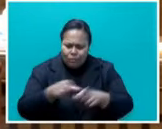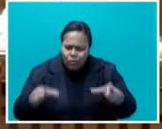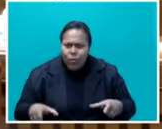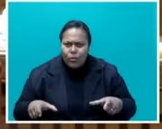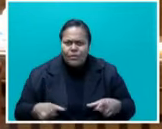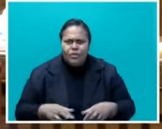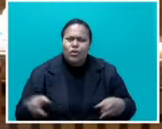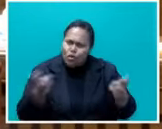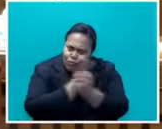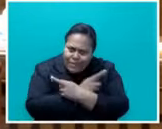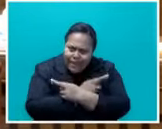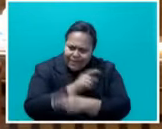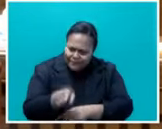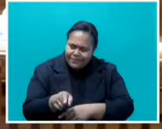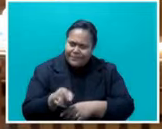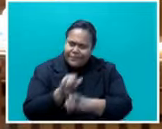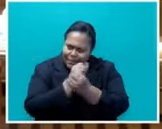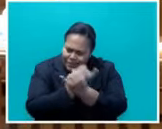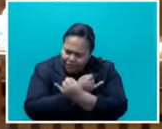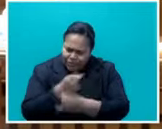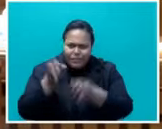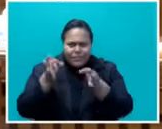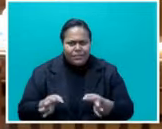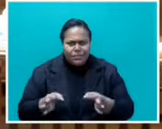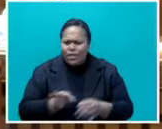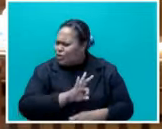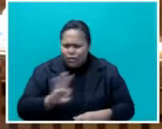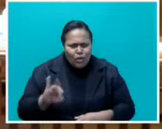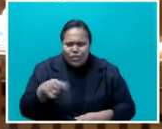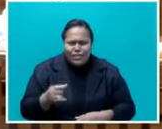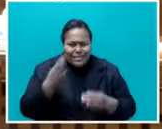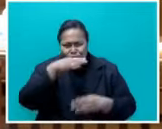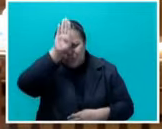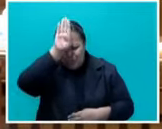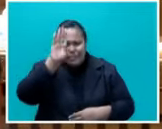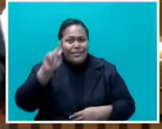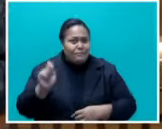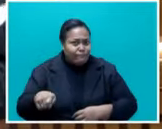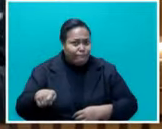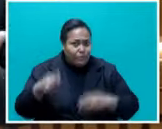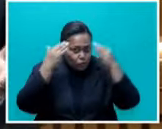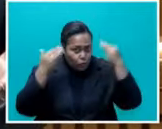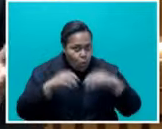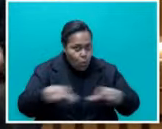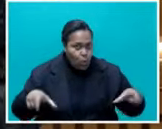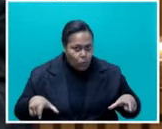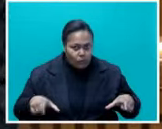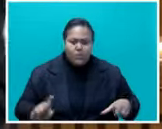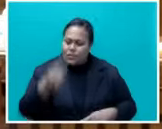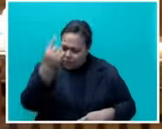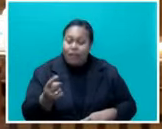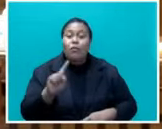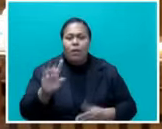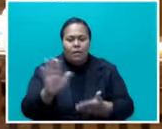because it's not the Chief Justice, Honourable Speaker. The Chief Justice only interprets the